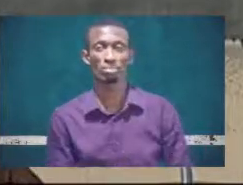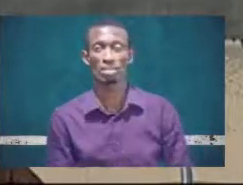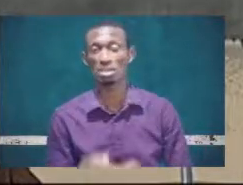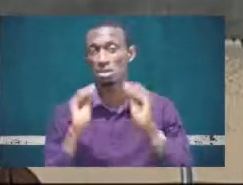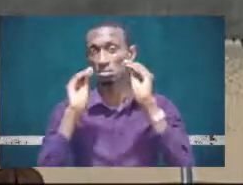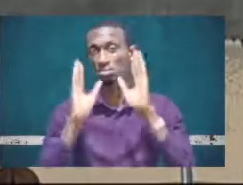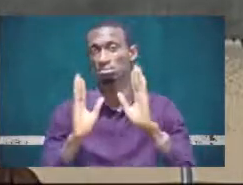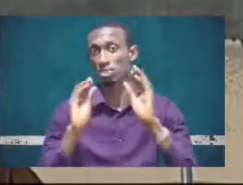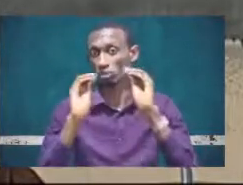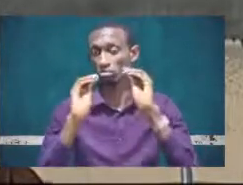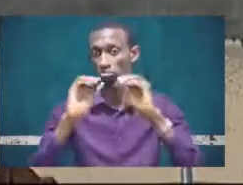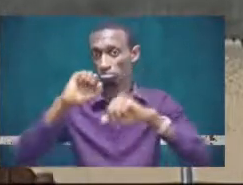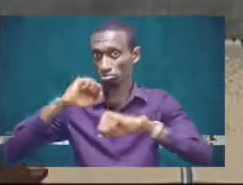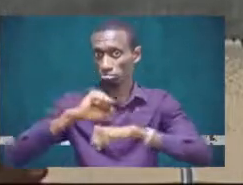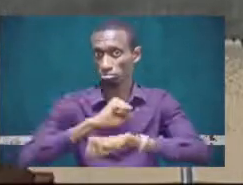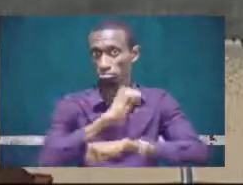4,